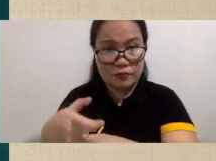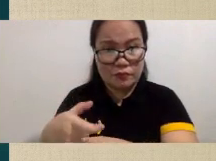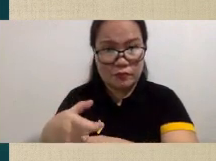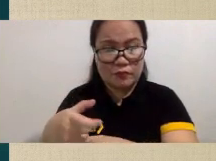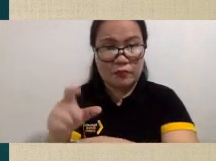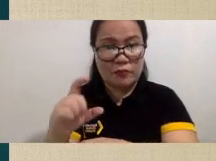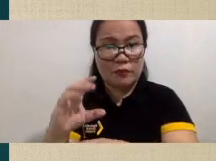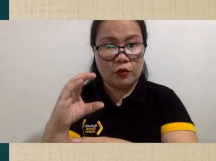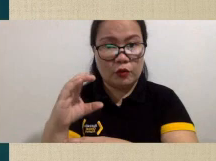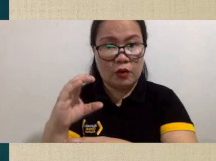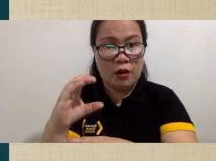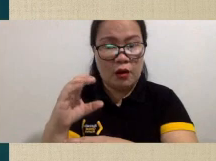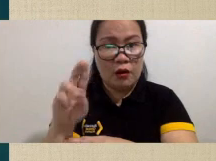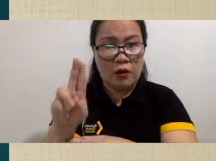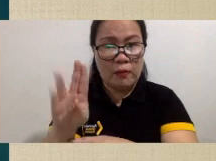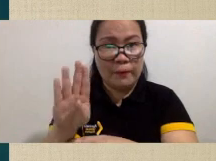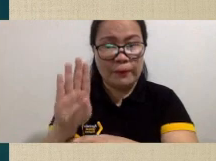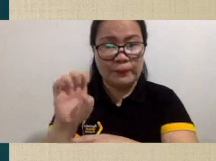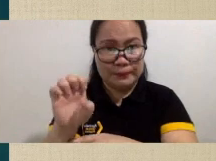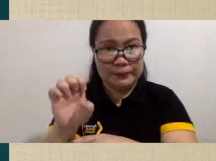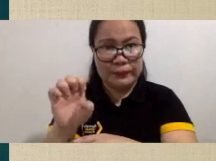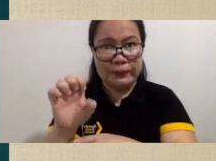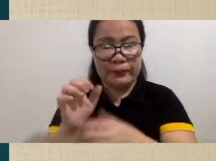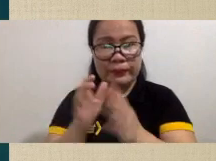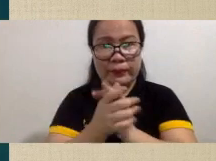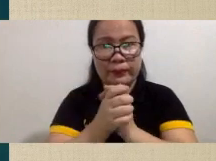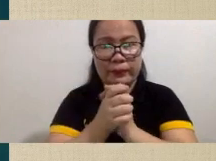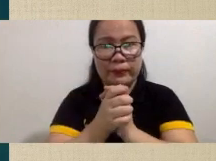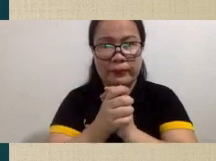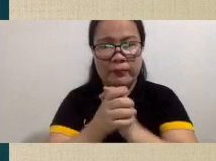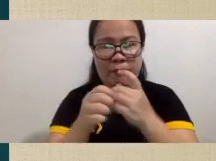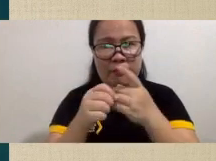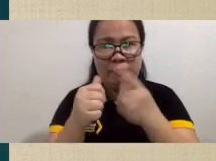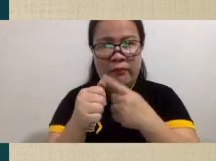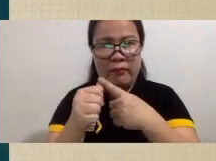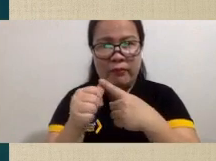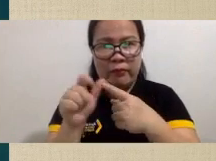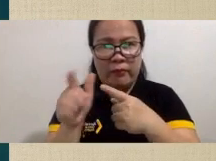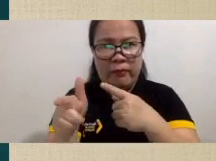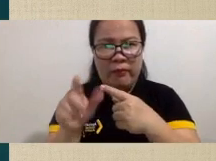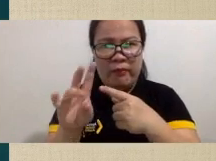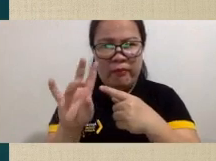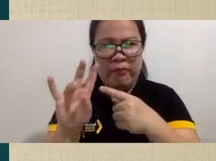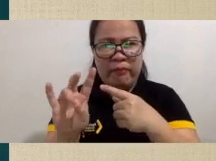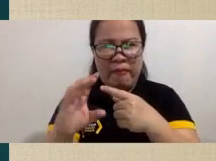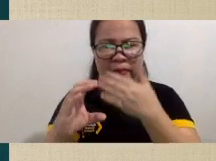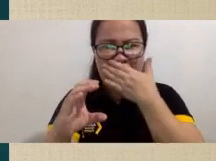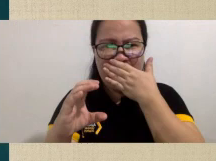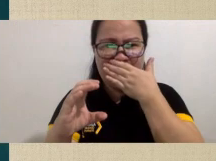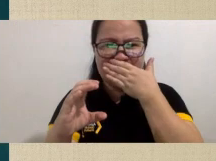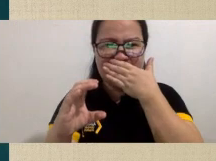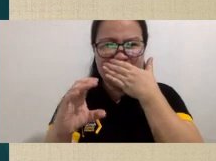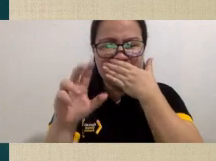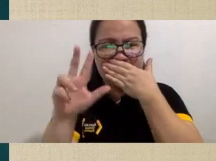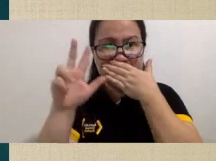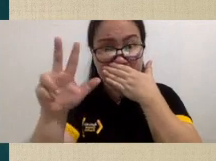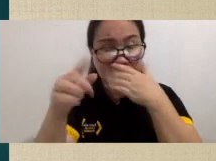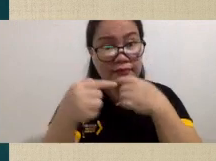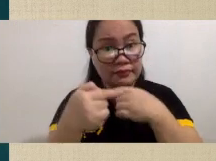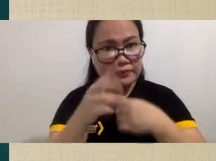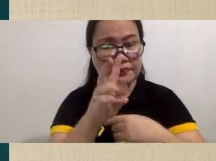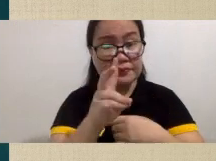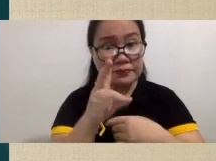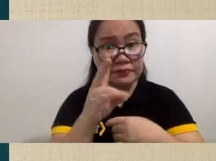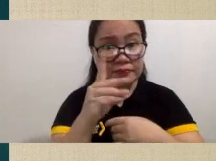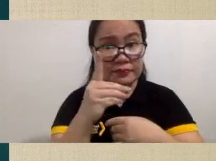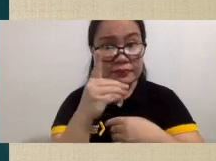ay x cubed minus y cubed. Minus na siya. So, first, 27c cubed minus d cubed.